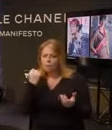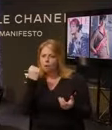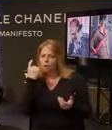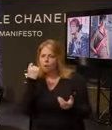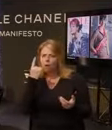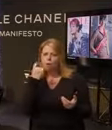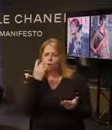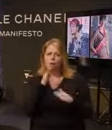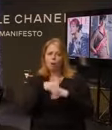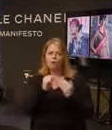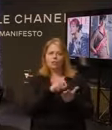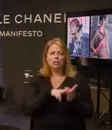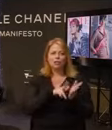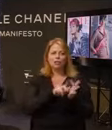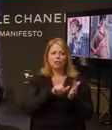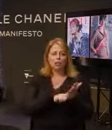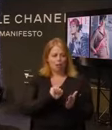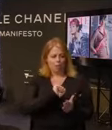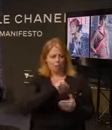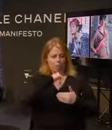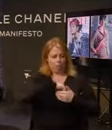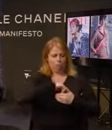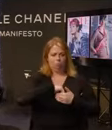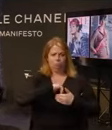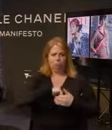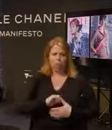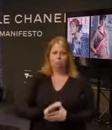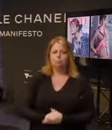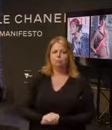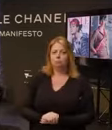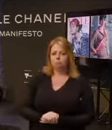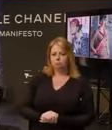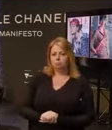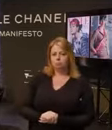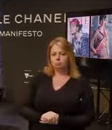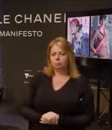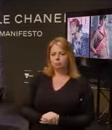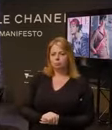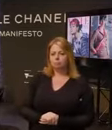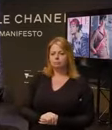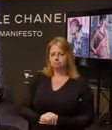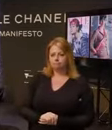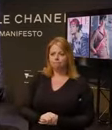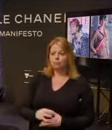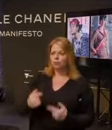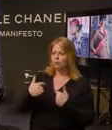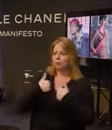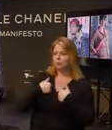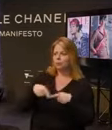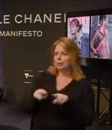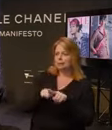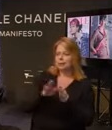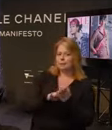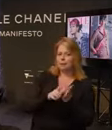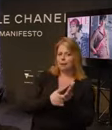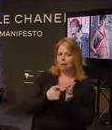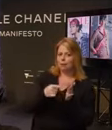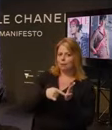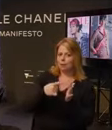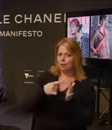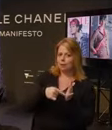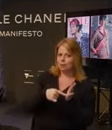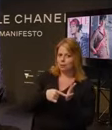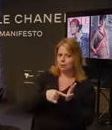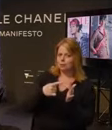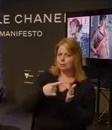what Chanel was about and how she designed. For me too, Harriette, quite a few of the garments you've